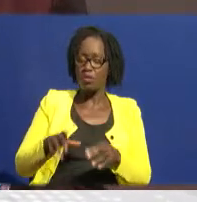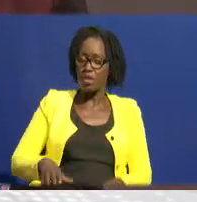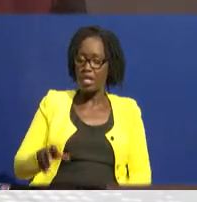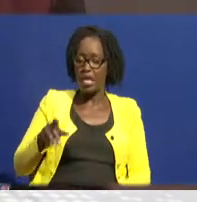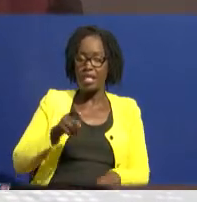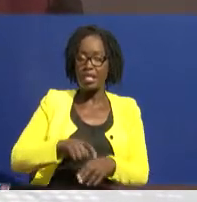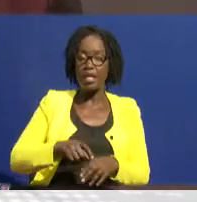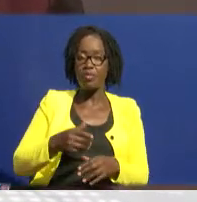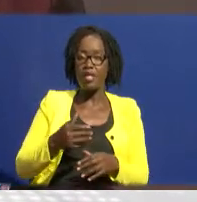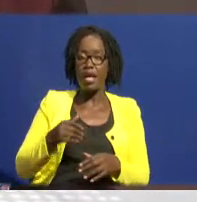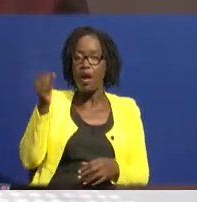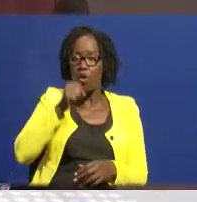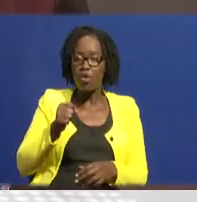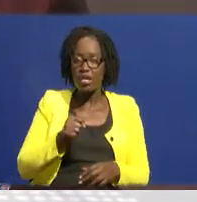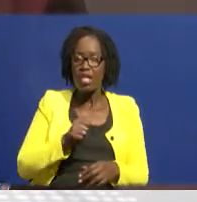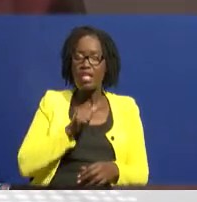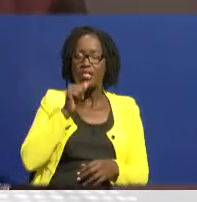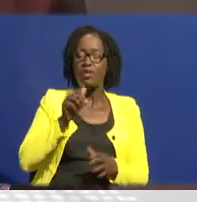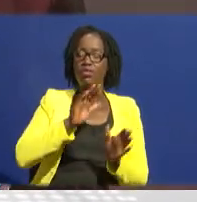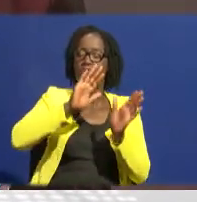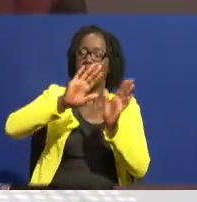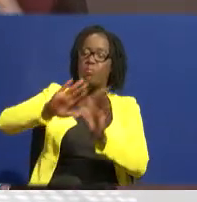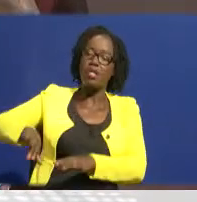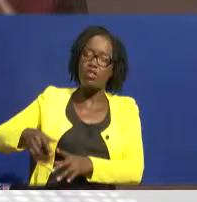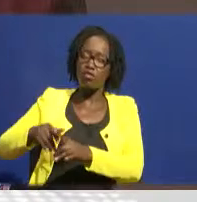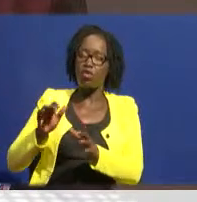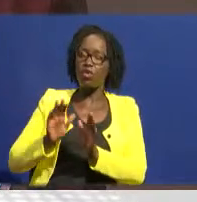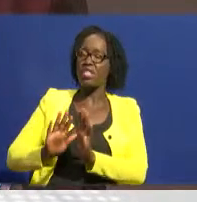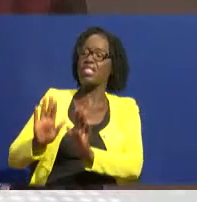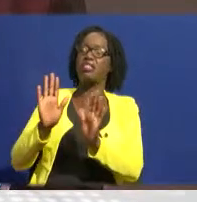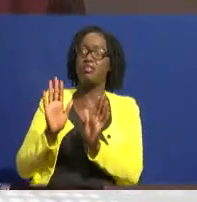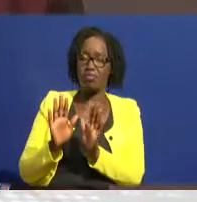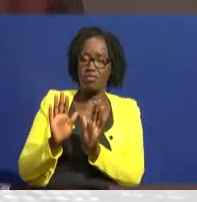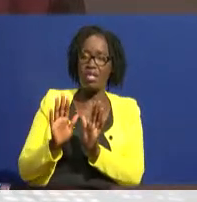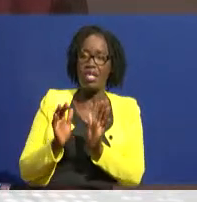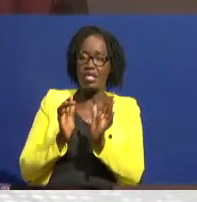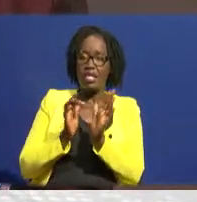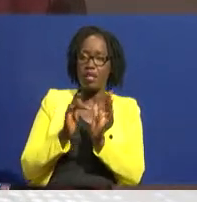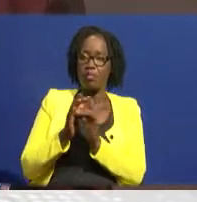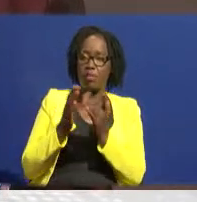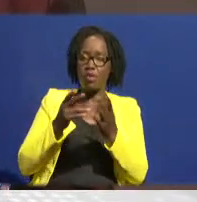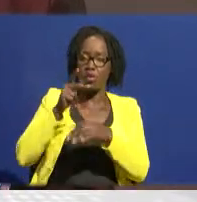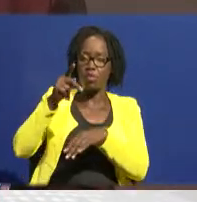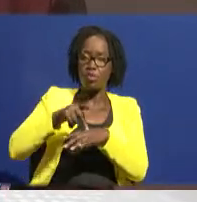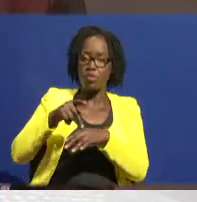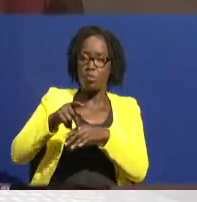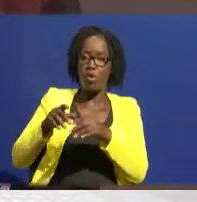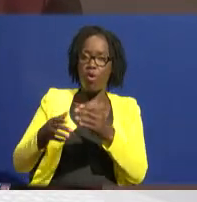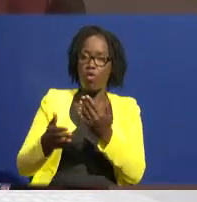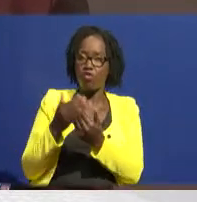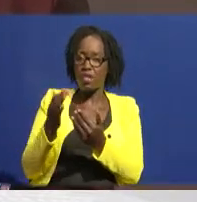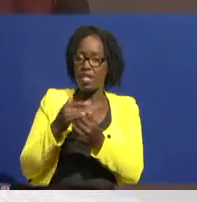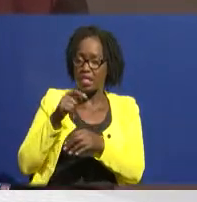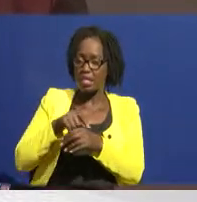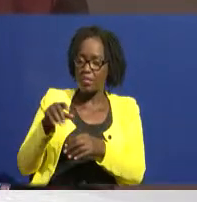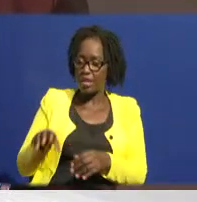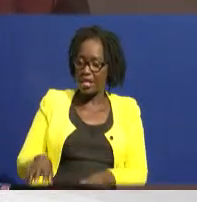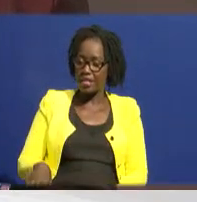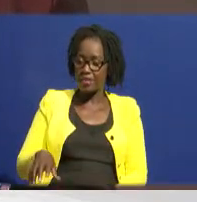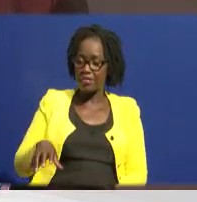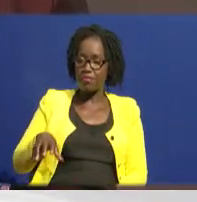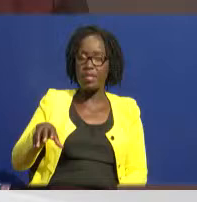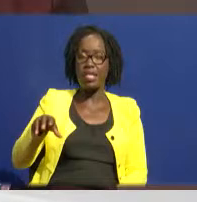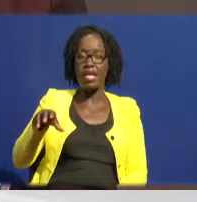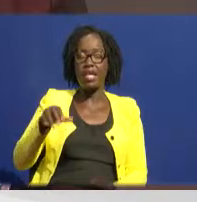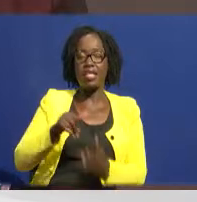they are older, they will not depart from it. Mm. And so when we realize that there's the biblical principle of raising them up when they are young, and that's